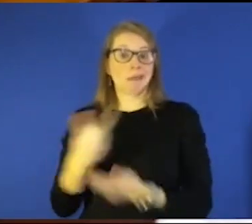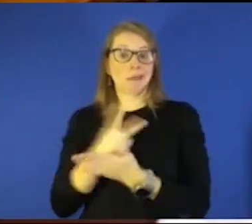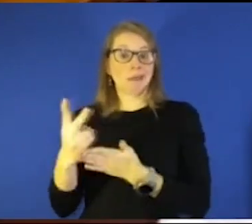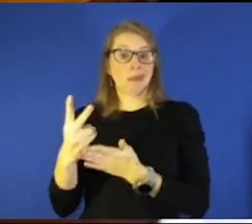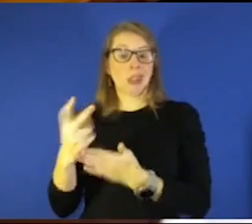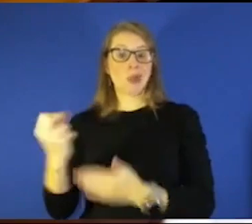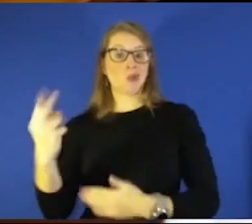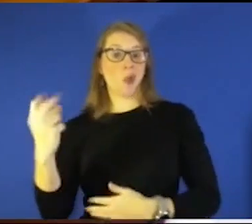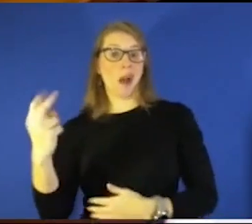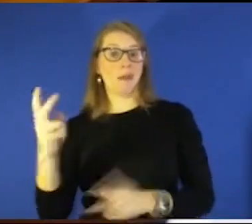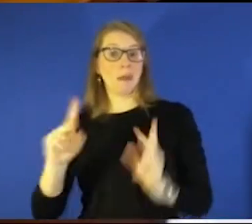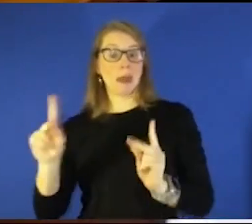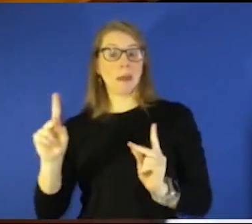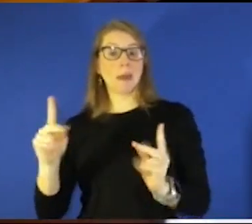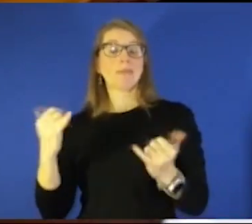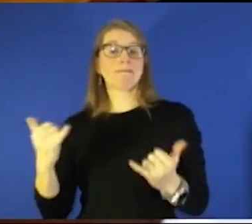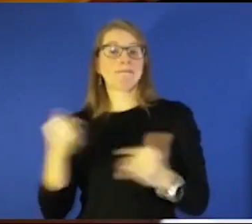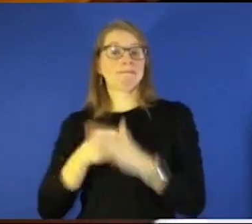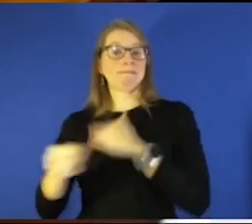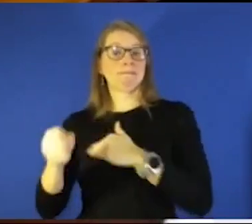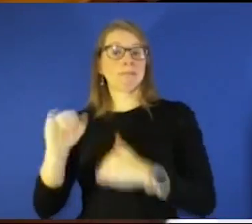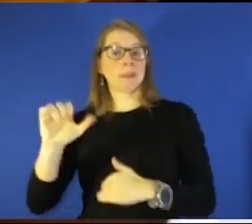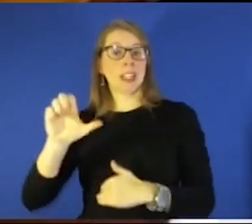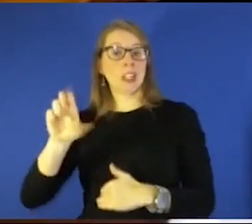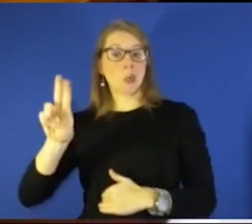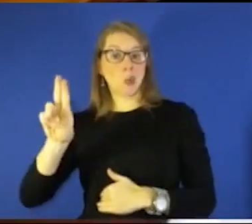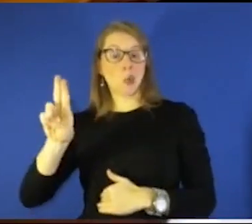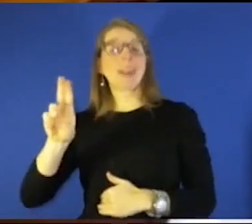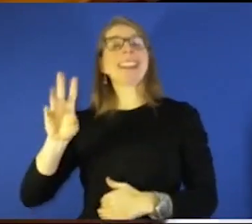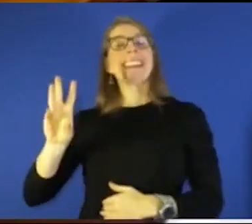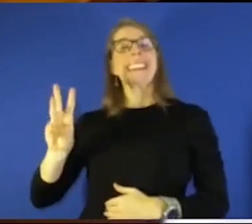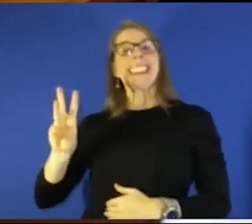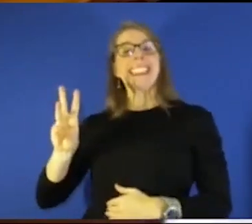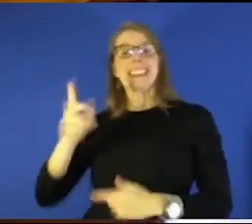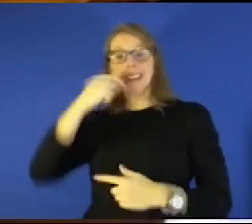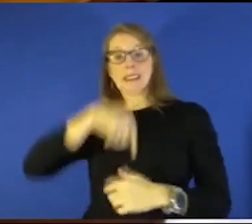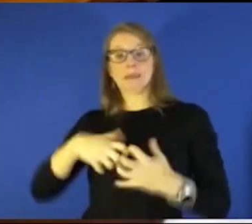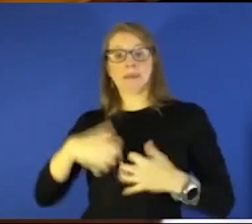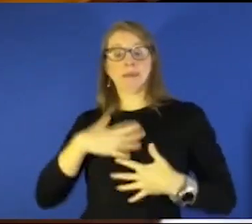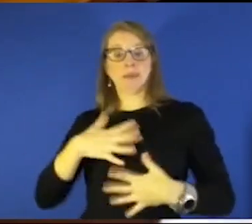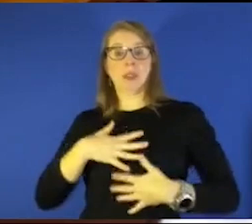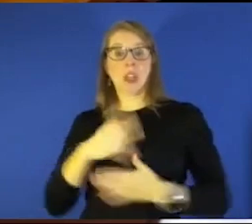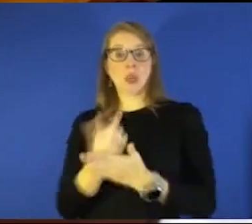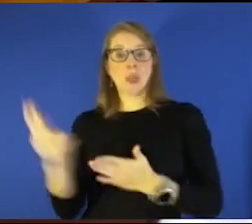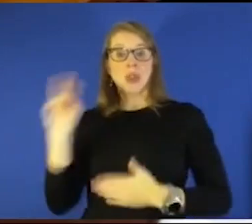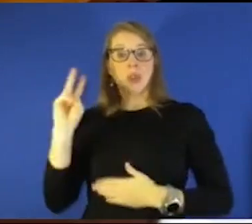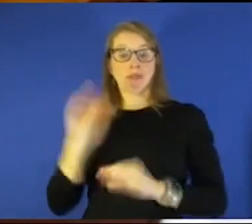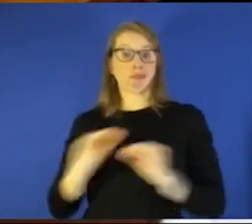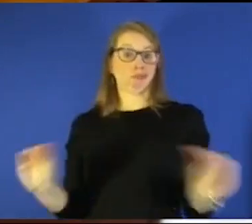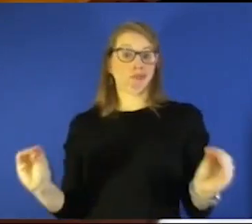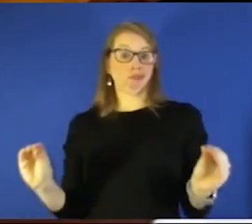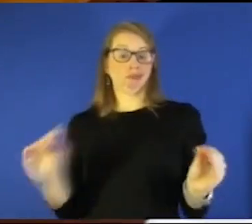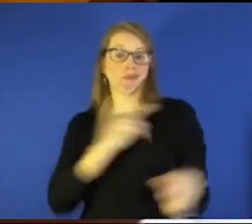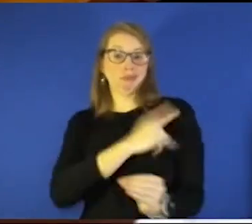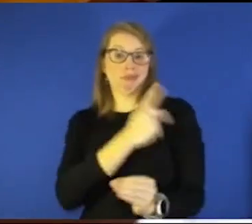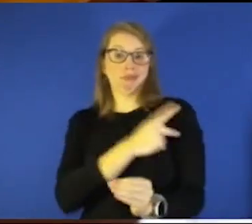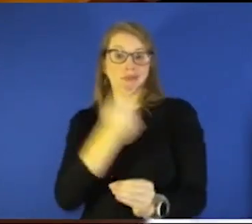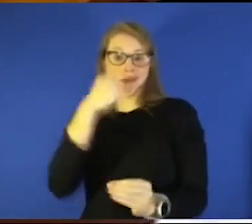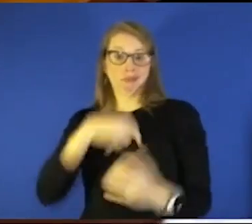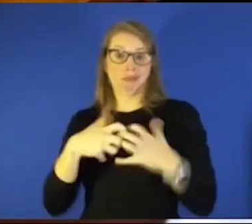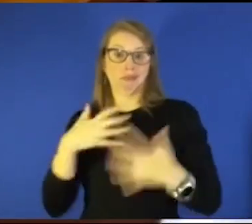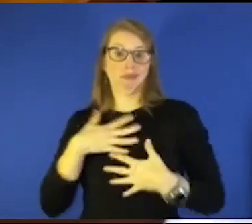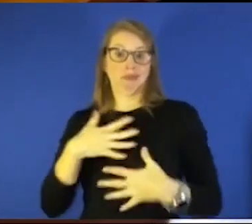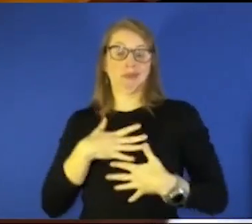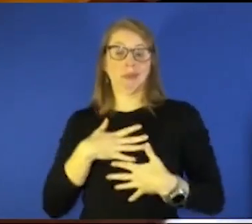those individuals are currently in the ICU, and we have 6 on a ventilator. And 2 weeks ago, we didn't have any patients on ventilator. We also